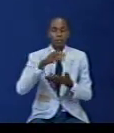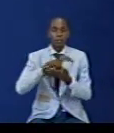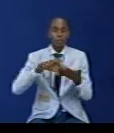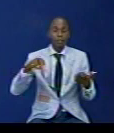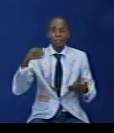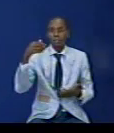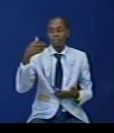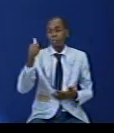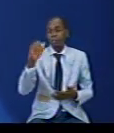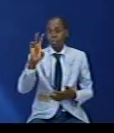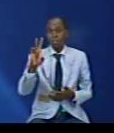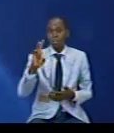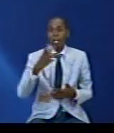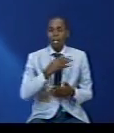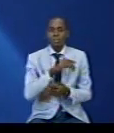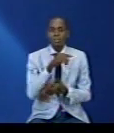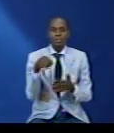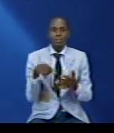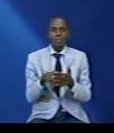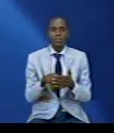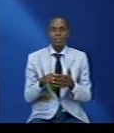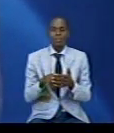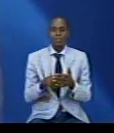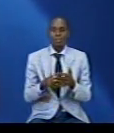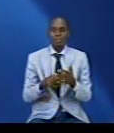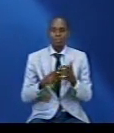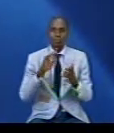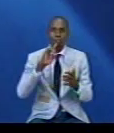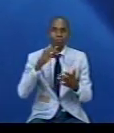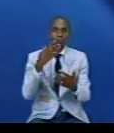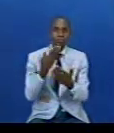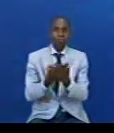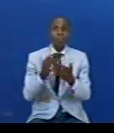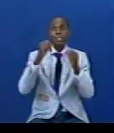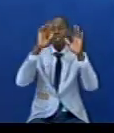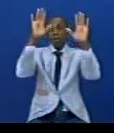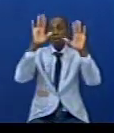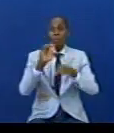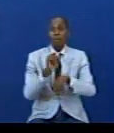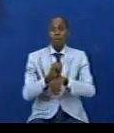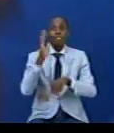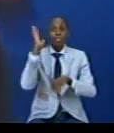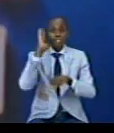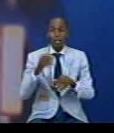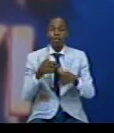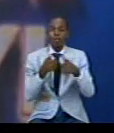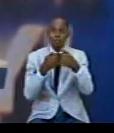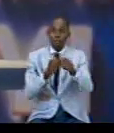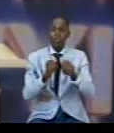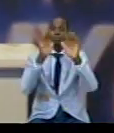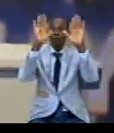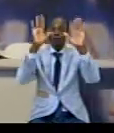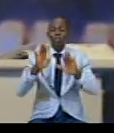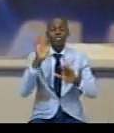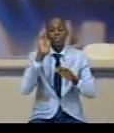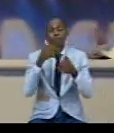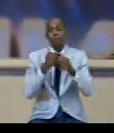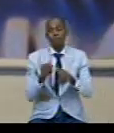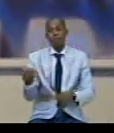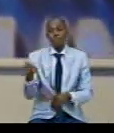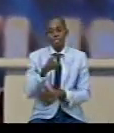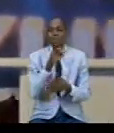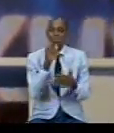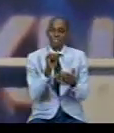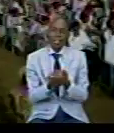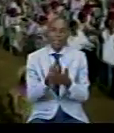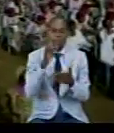follow them that believe. As we're going back home tonight, signs and wonders